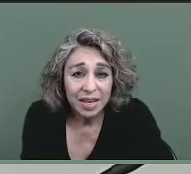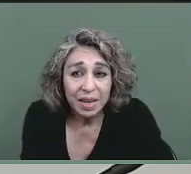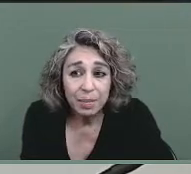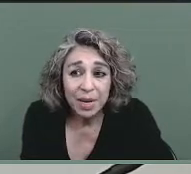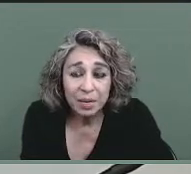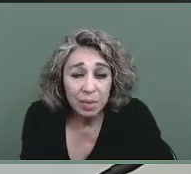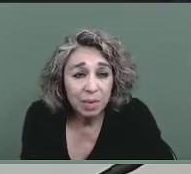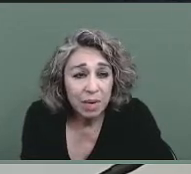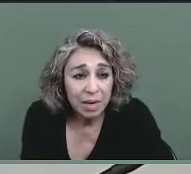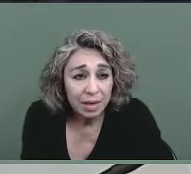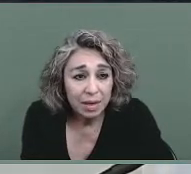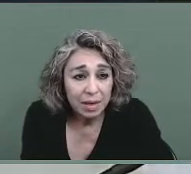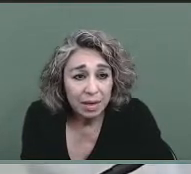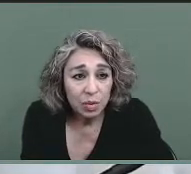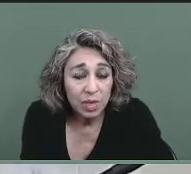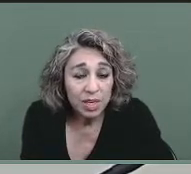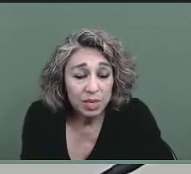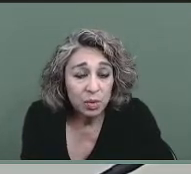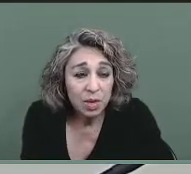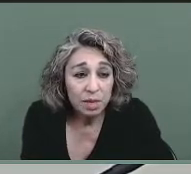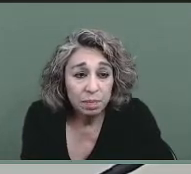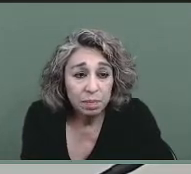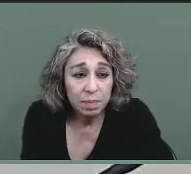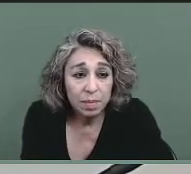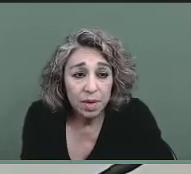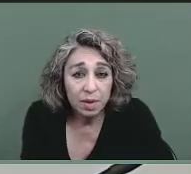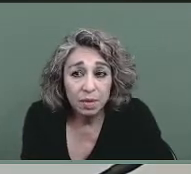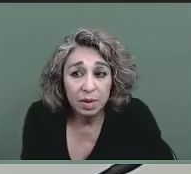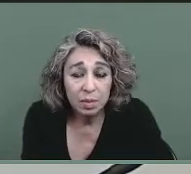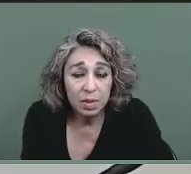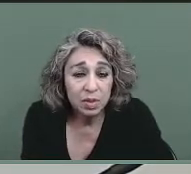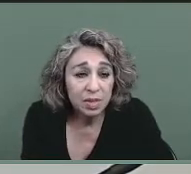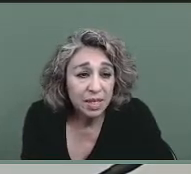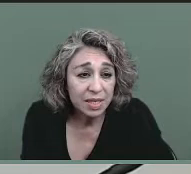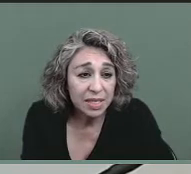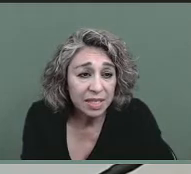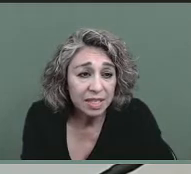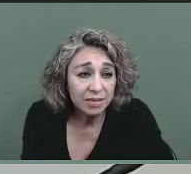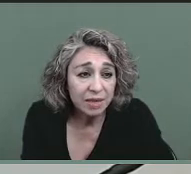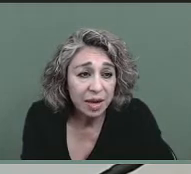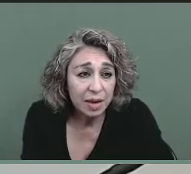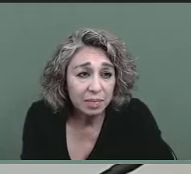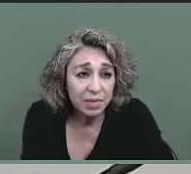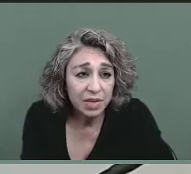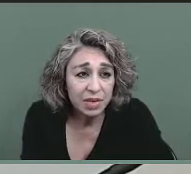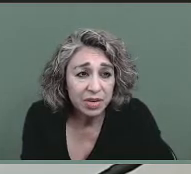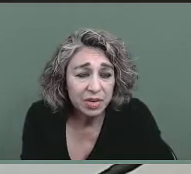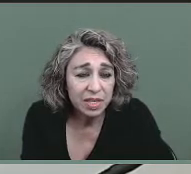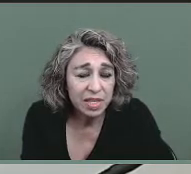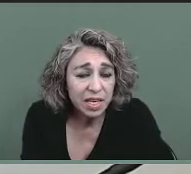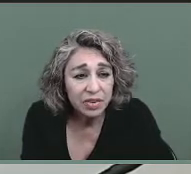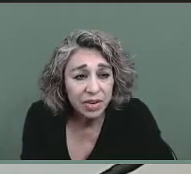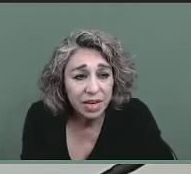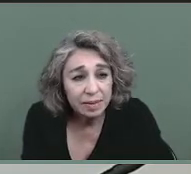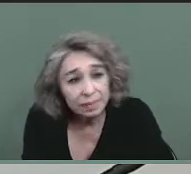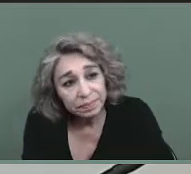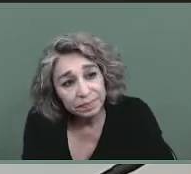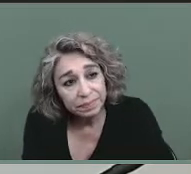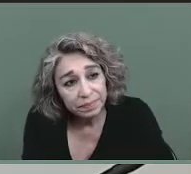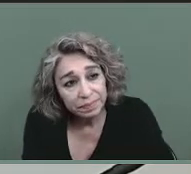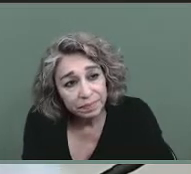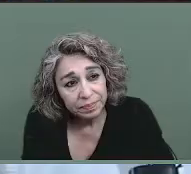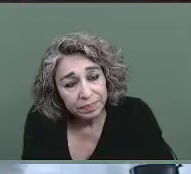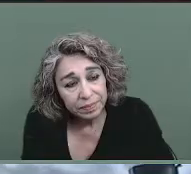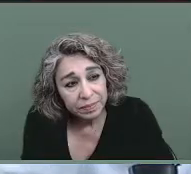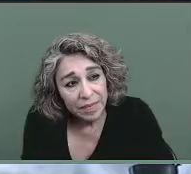but in Puebla which is one of the the most extensive territories in the country